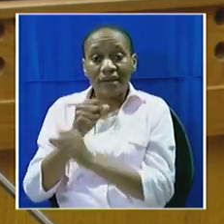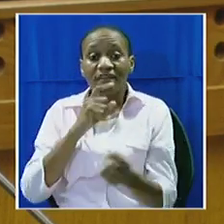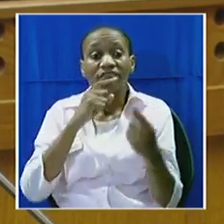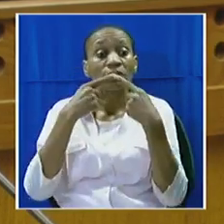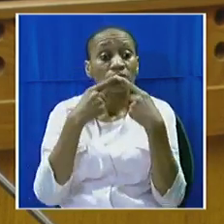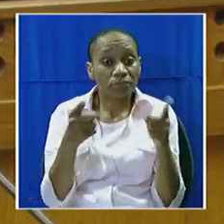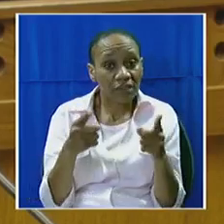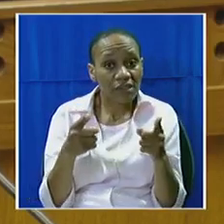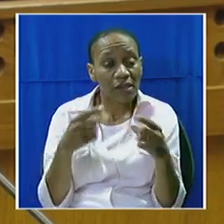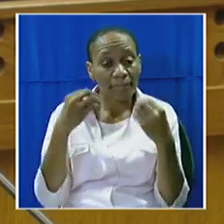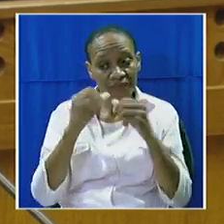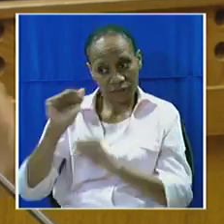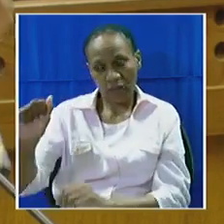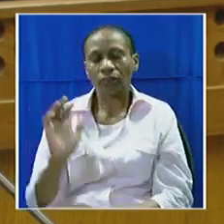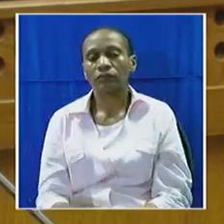such interest.